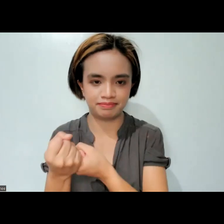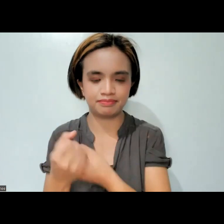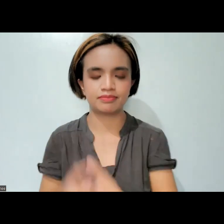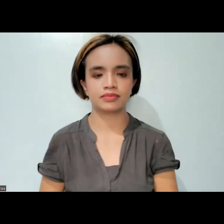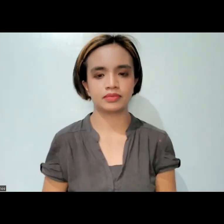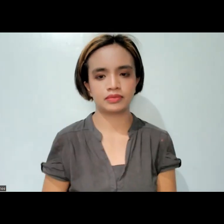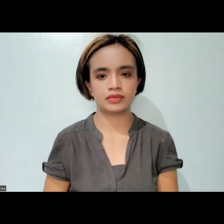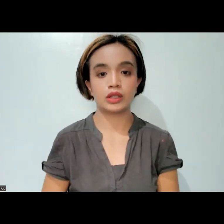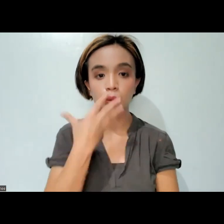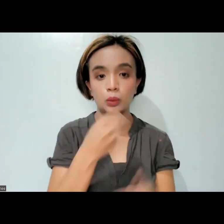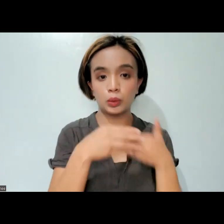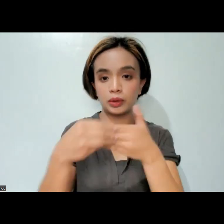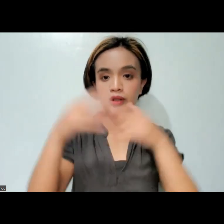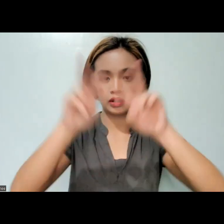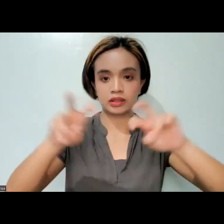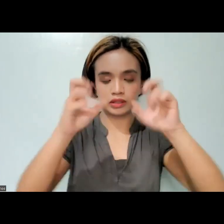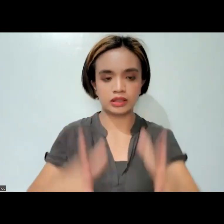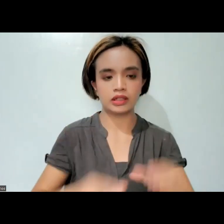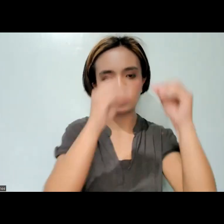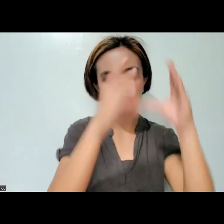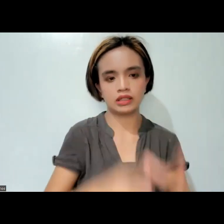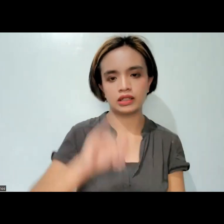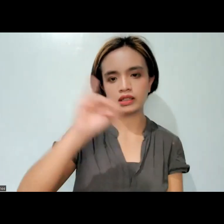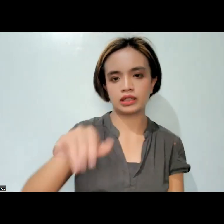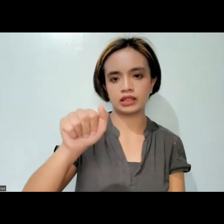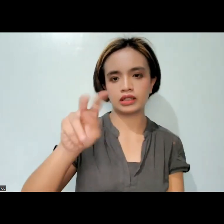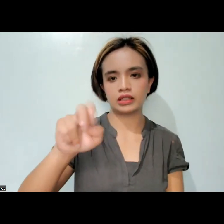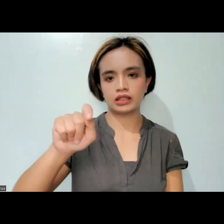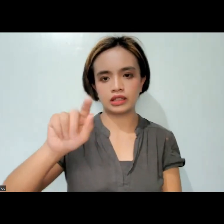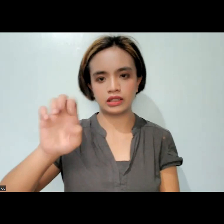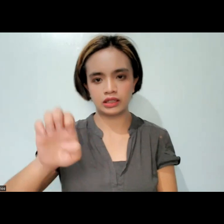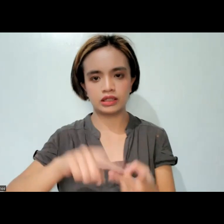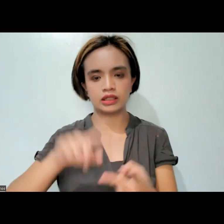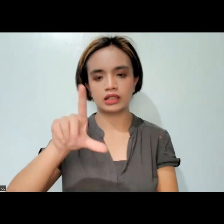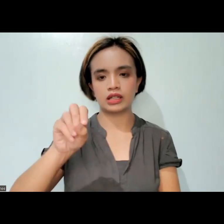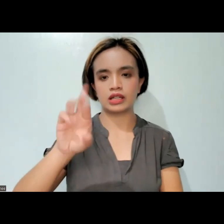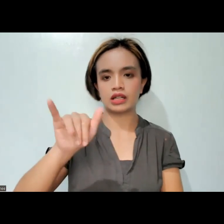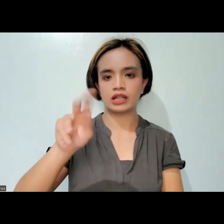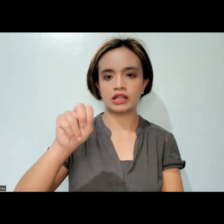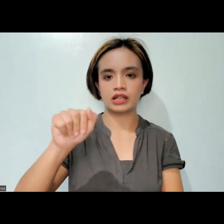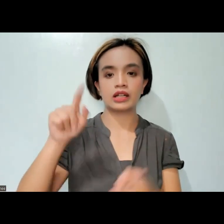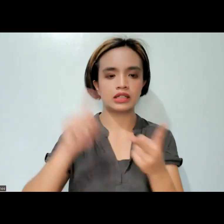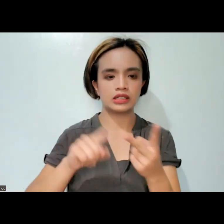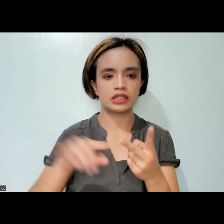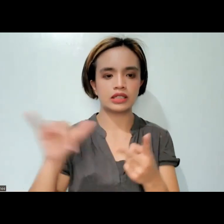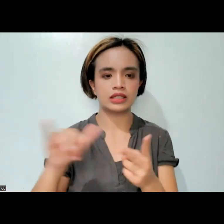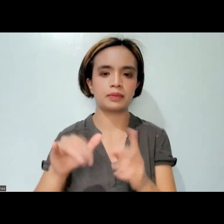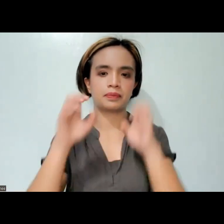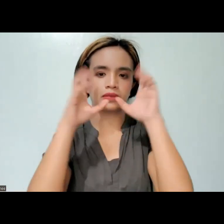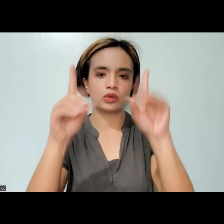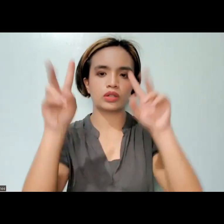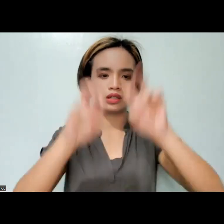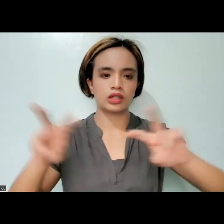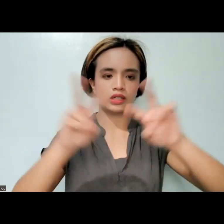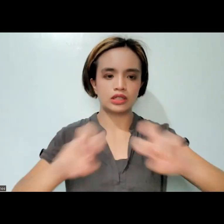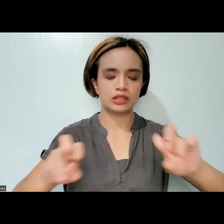lead researchers are Teacher Junette and Teacher Lorina. Teacher Lorina being the co-convener of the Education Research